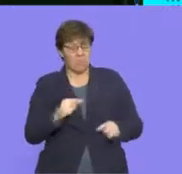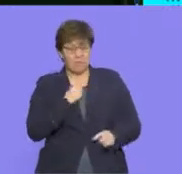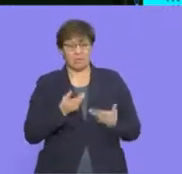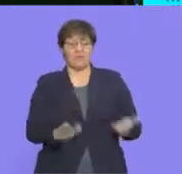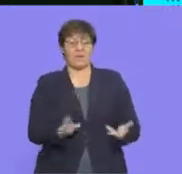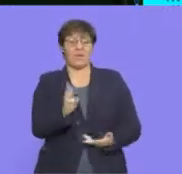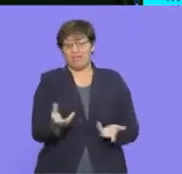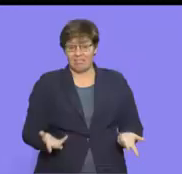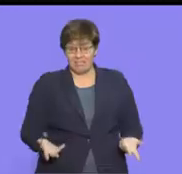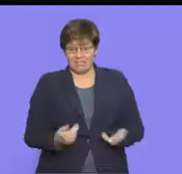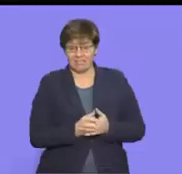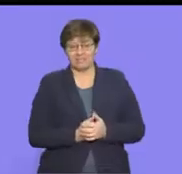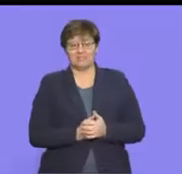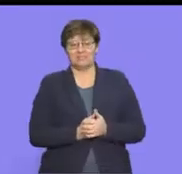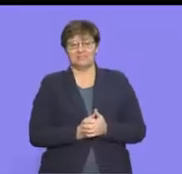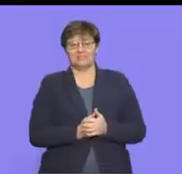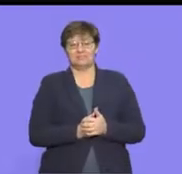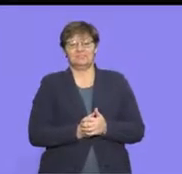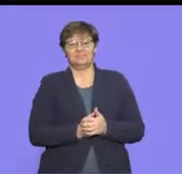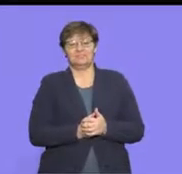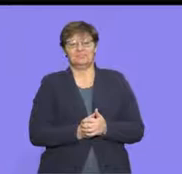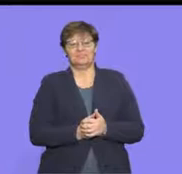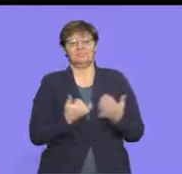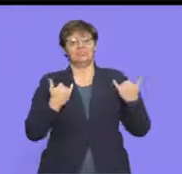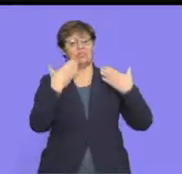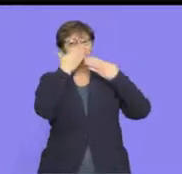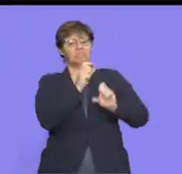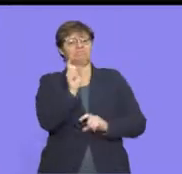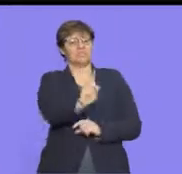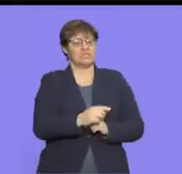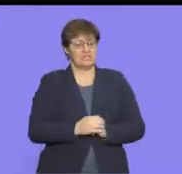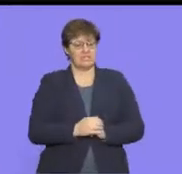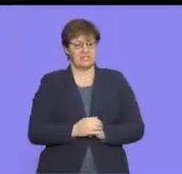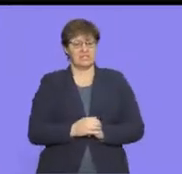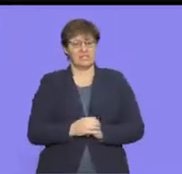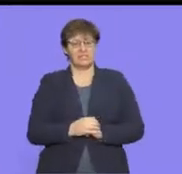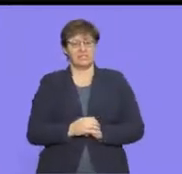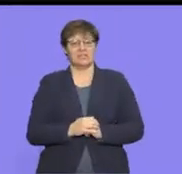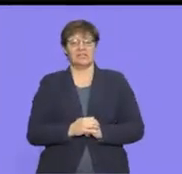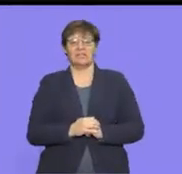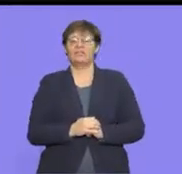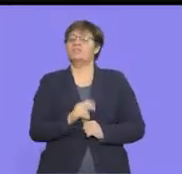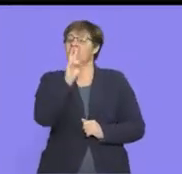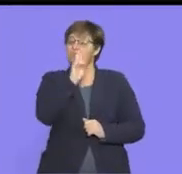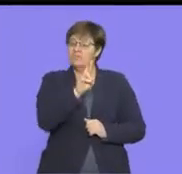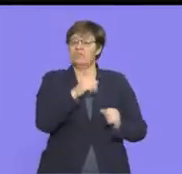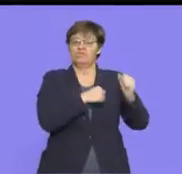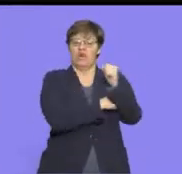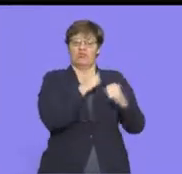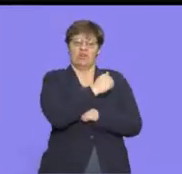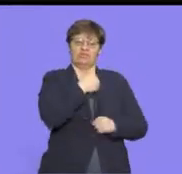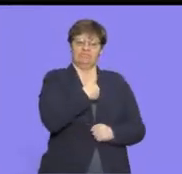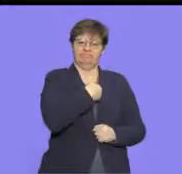all right, keep on pumping all the time. What are we looking at today? All right, in our series today, we're going to look